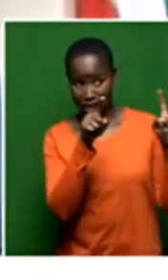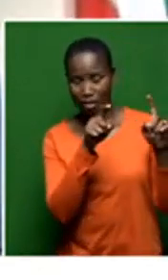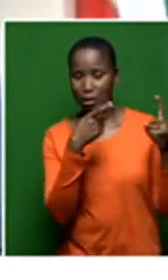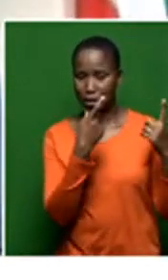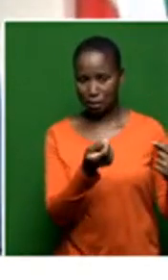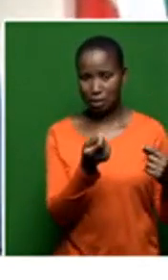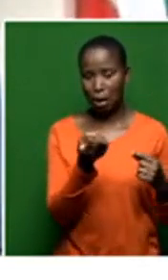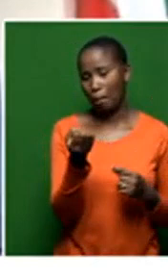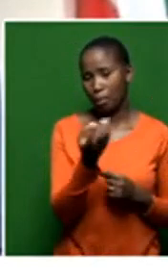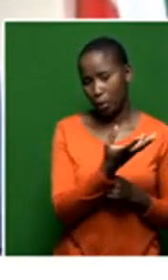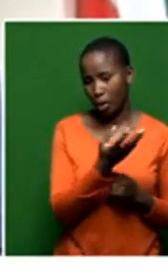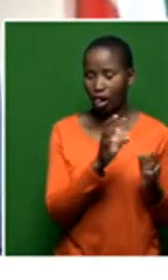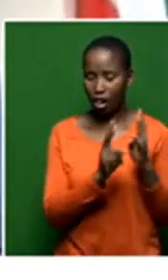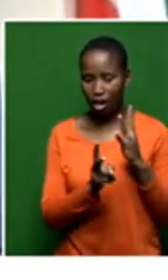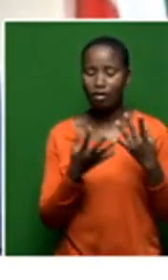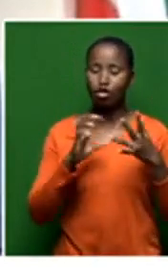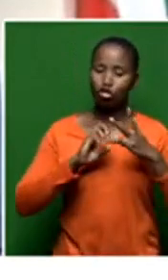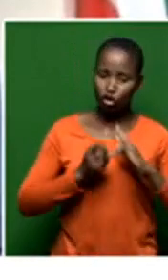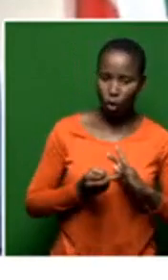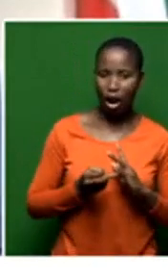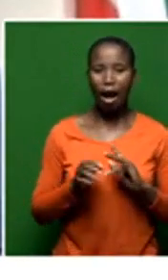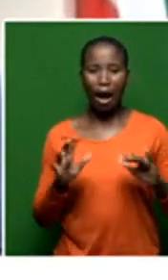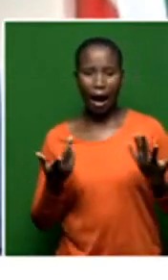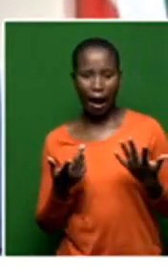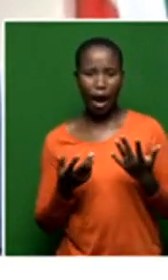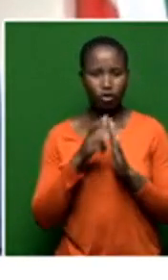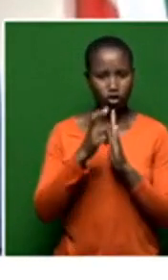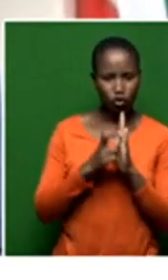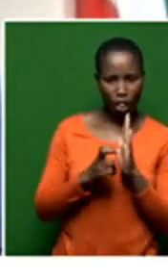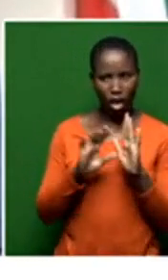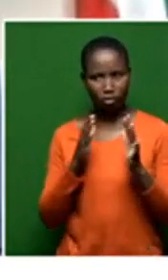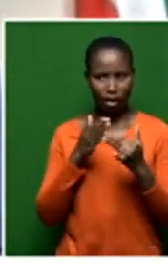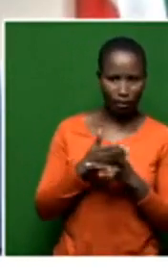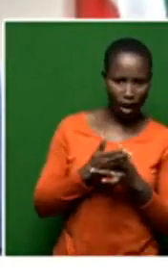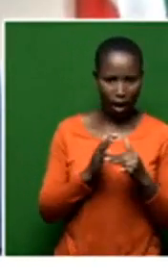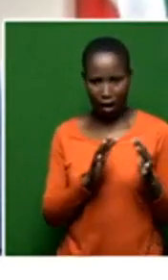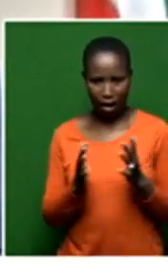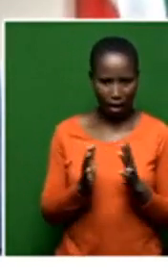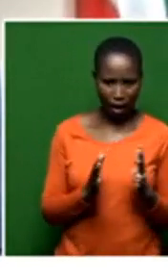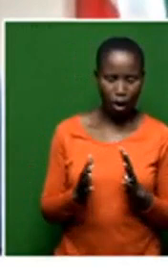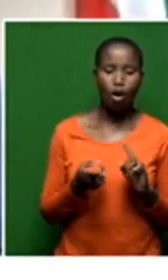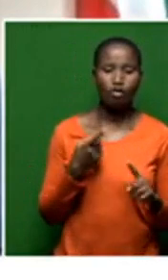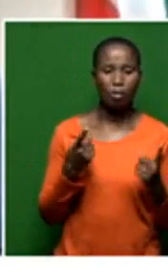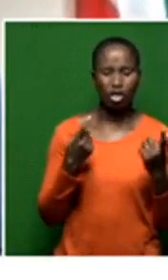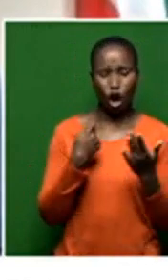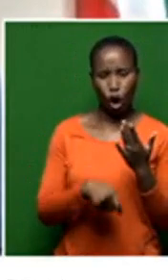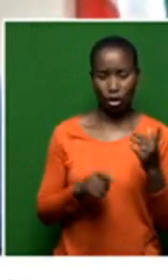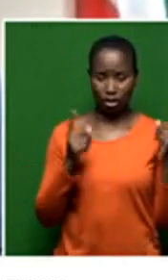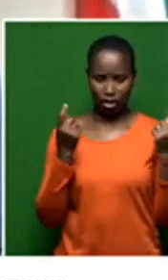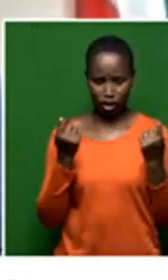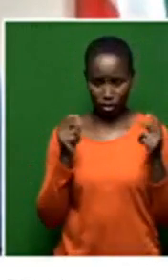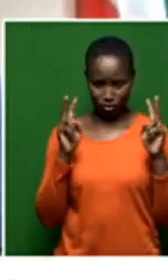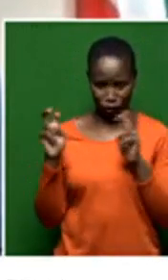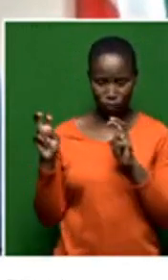hard-pressed to try and enforce meaningful regulatory interventions at the cost level. But once spectrum